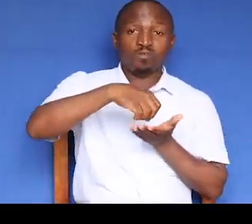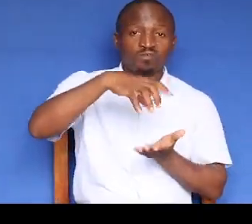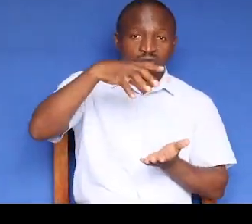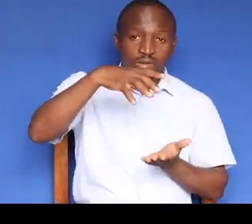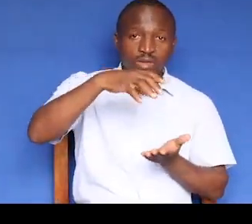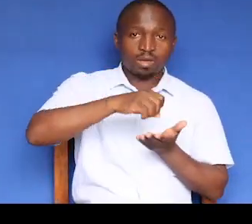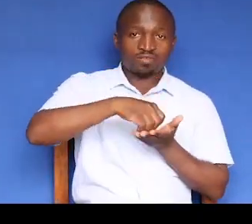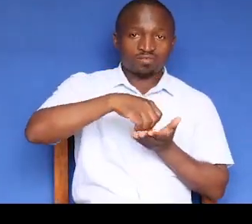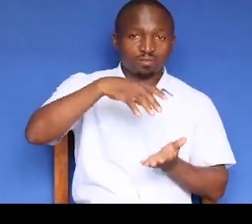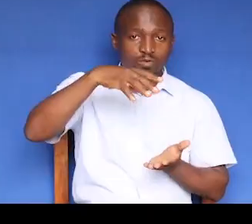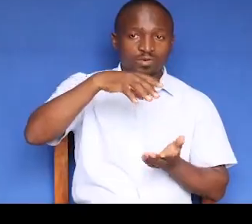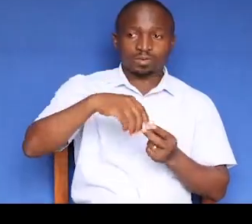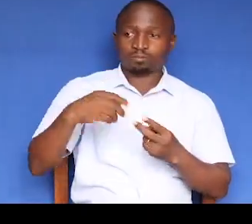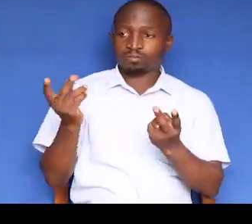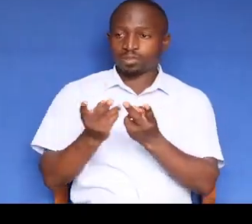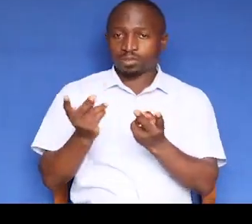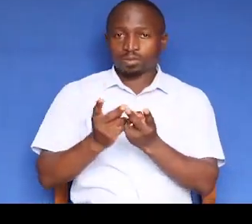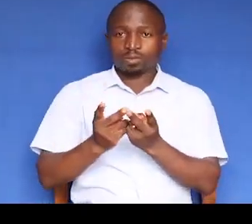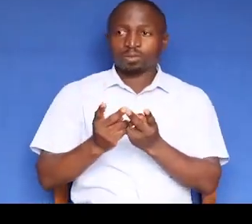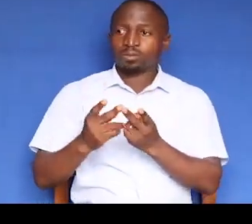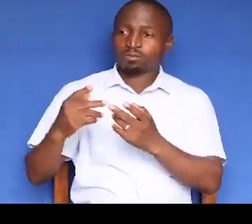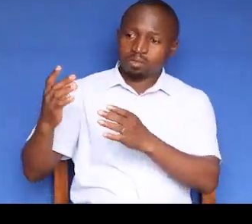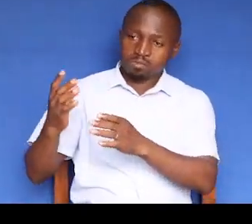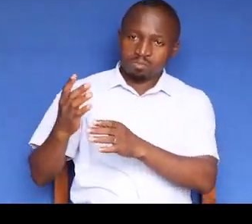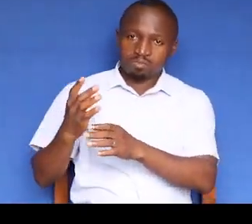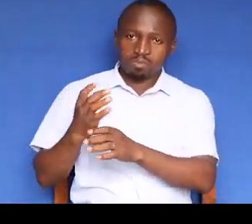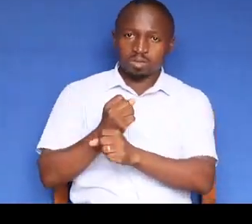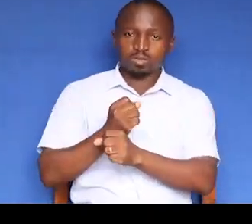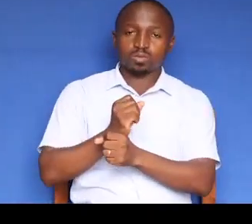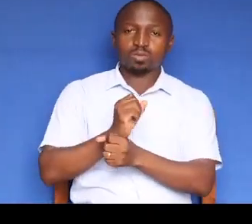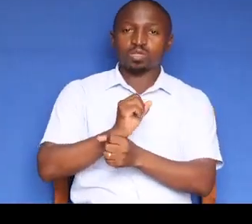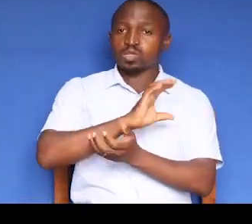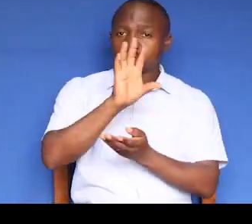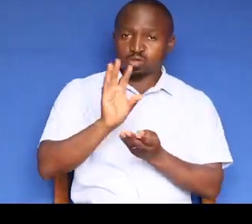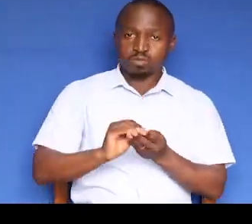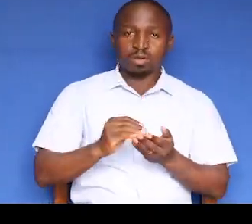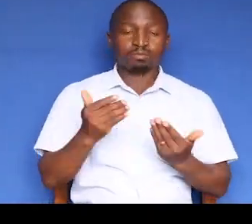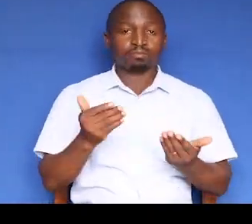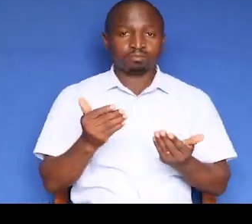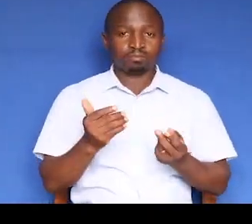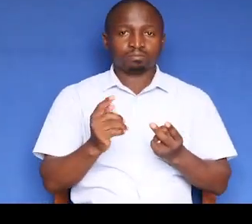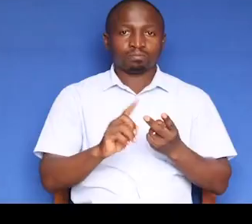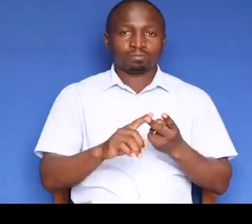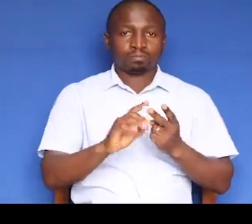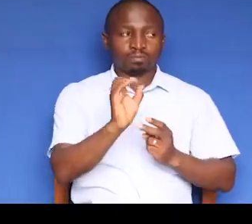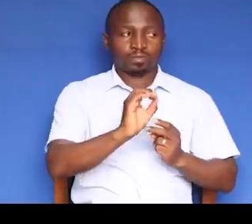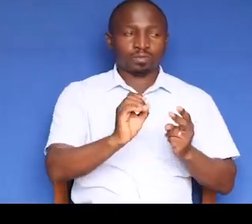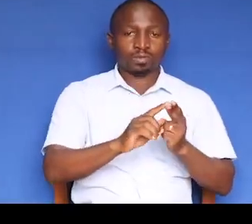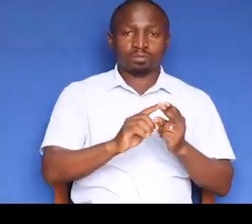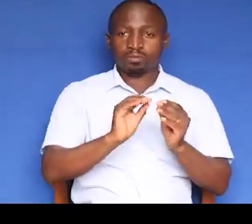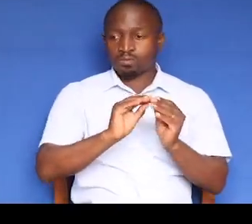profit is equal to total revenue. There is no revenue